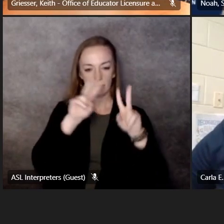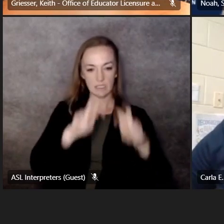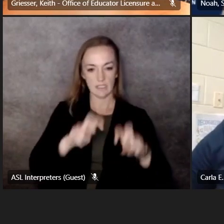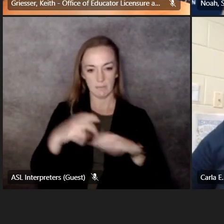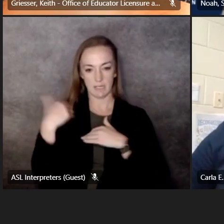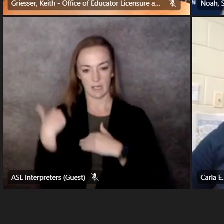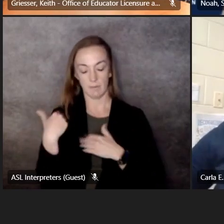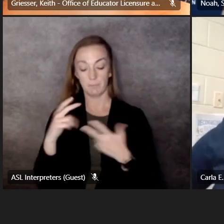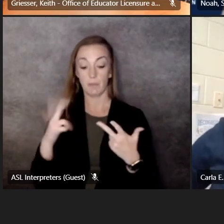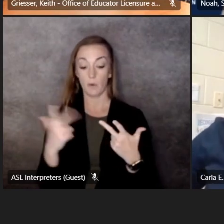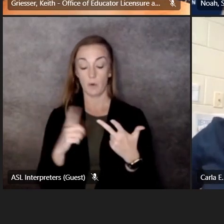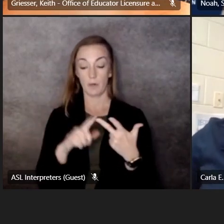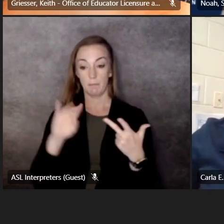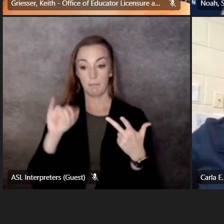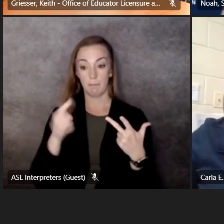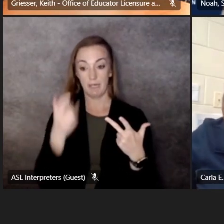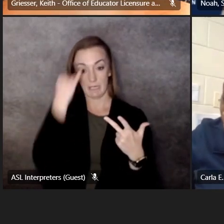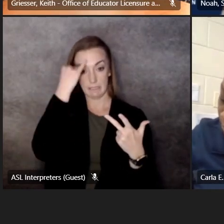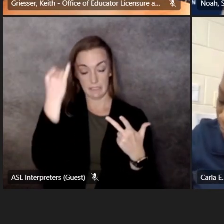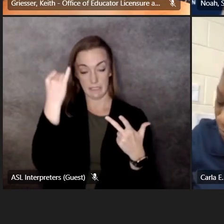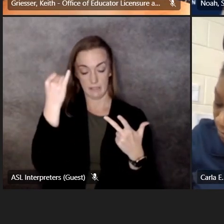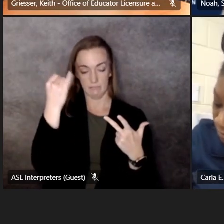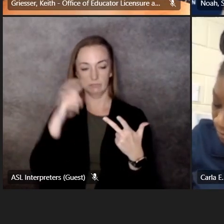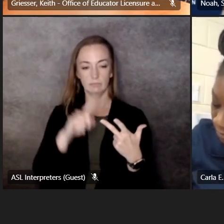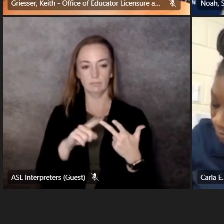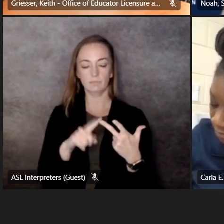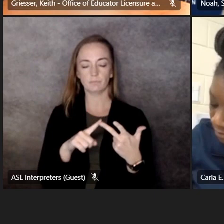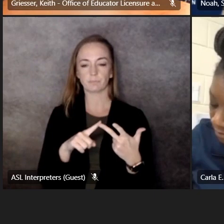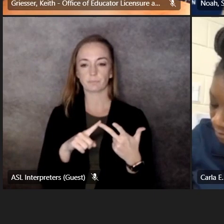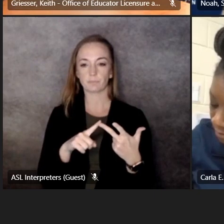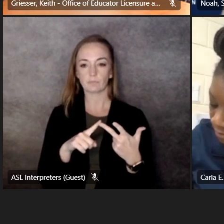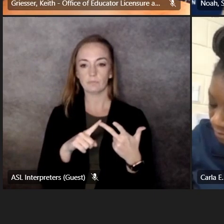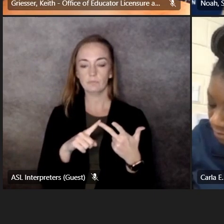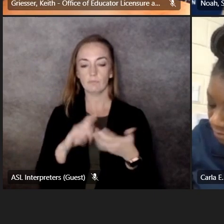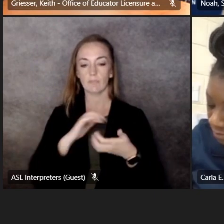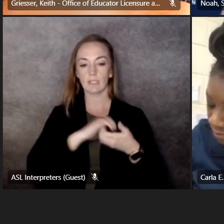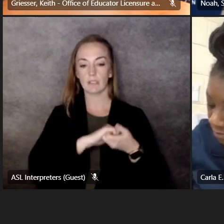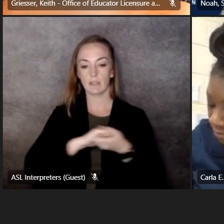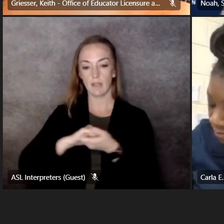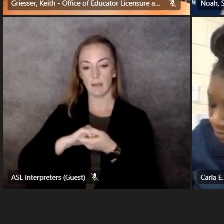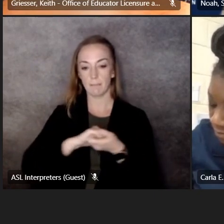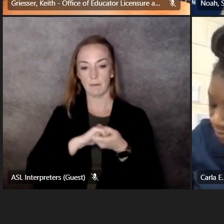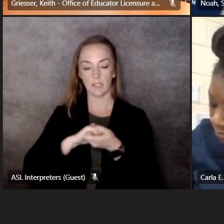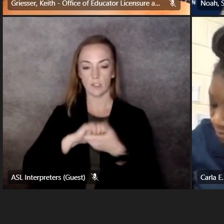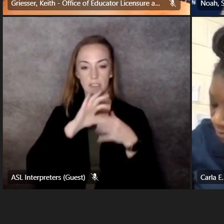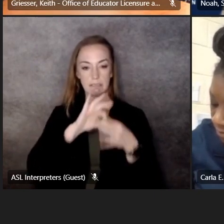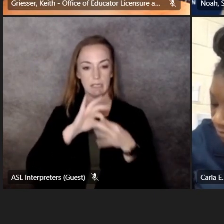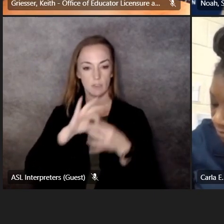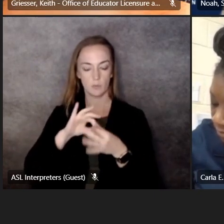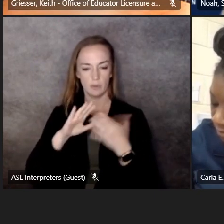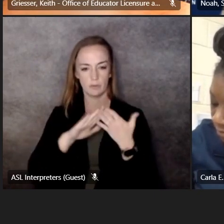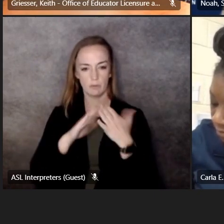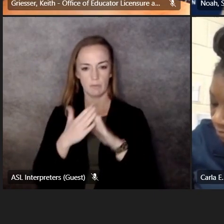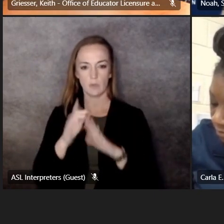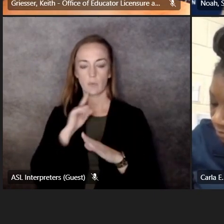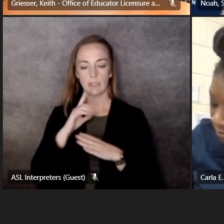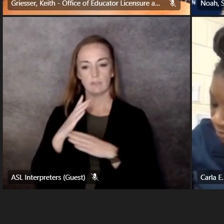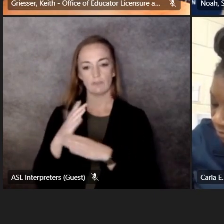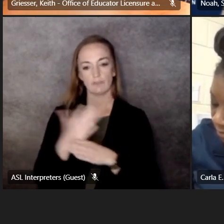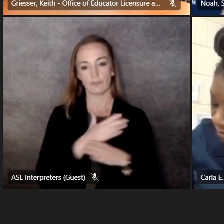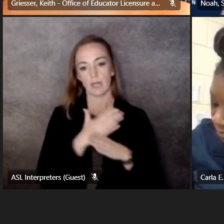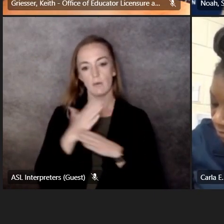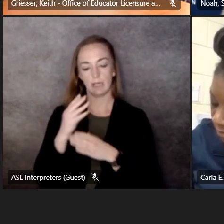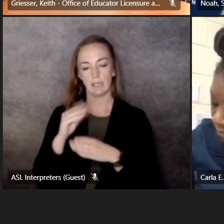big idea that's in United We Learn relates to collaboration and connection with our communities, and really sharing influence and